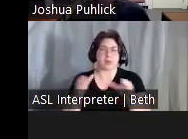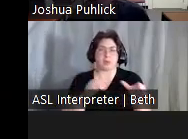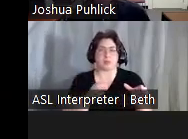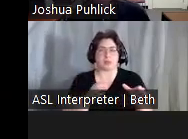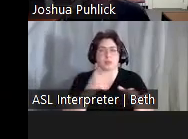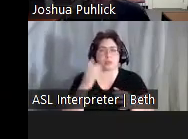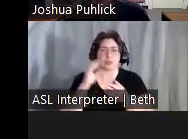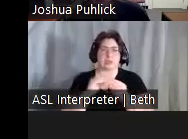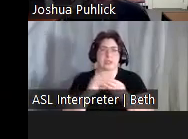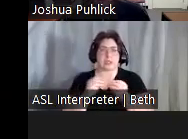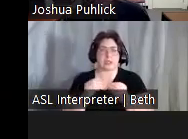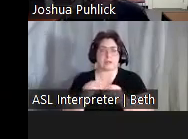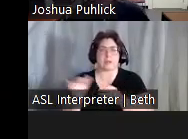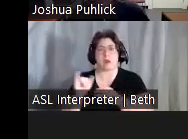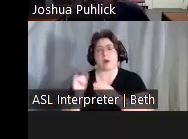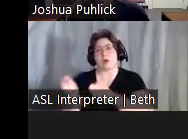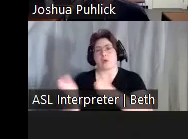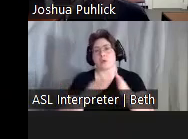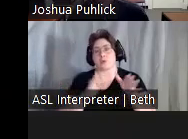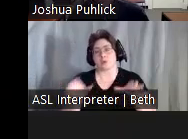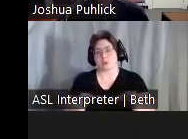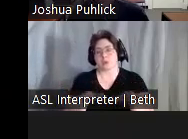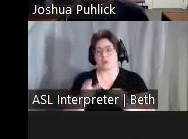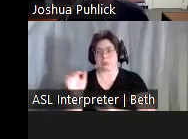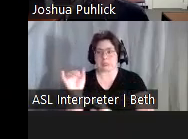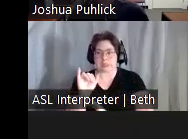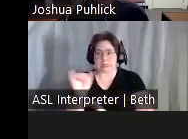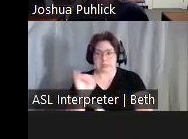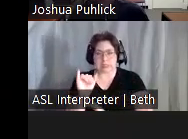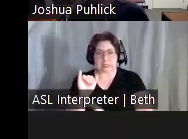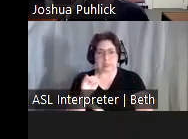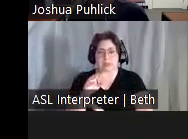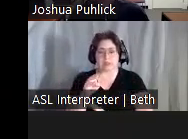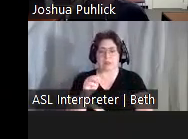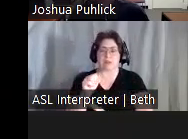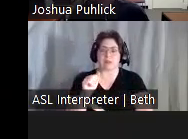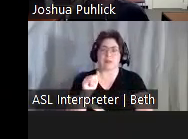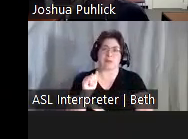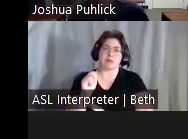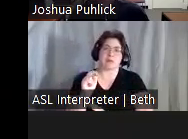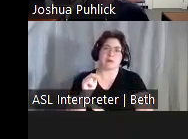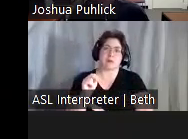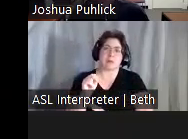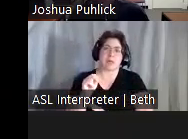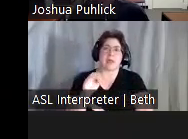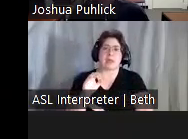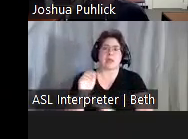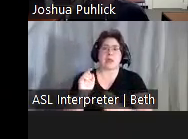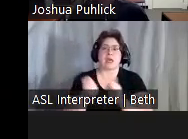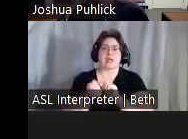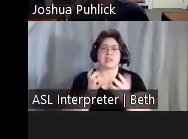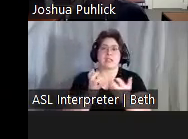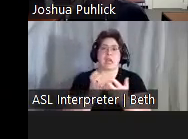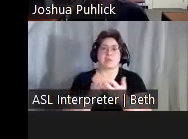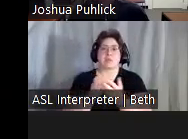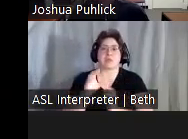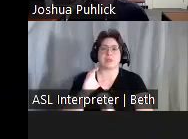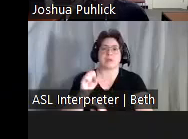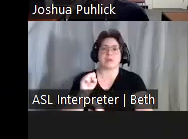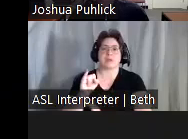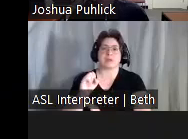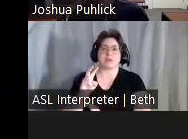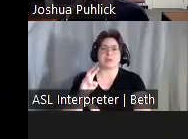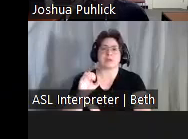We also did something similar for the Maine adaptive silviculture network. Here I show